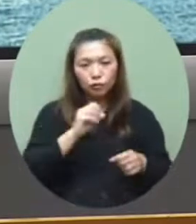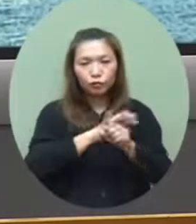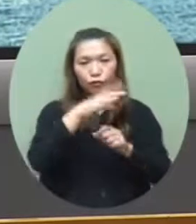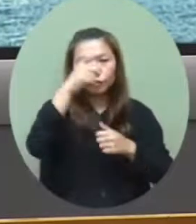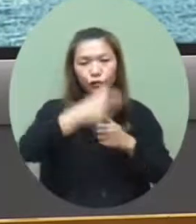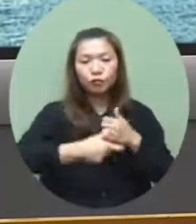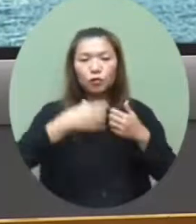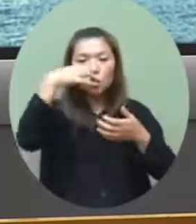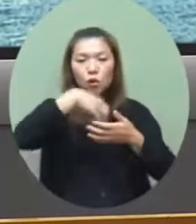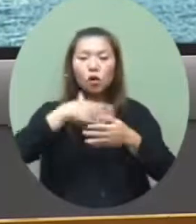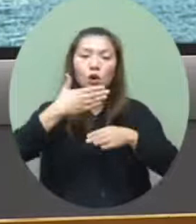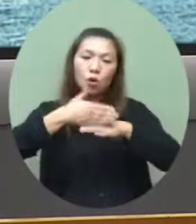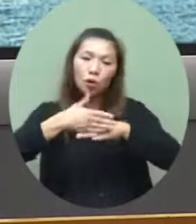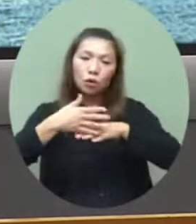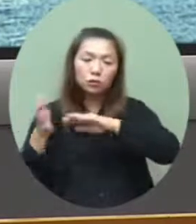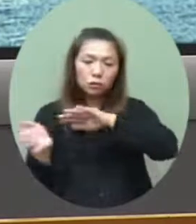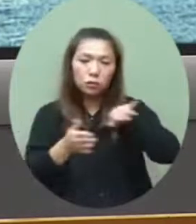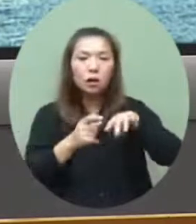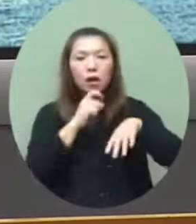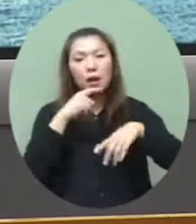hospitals have provided